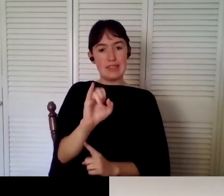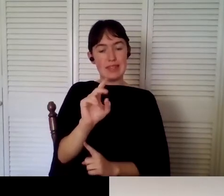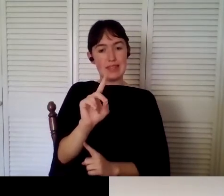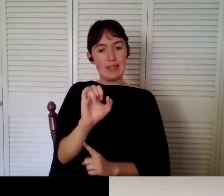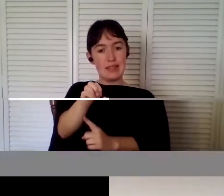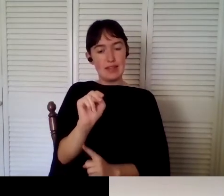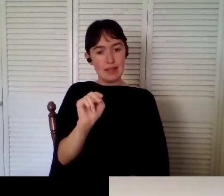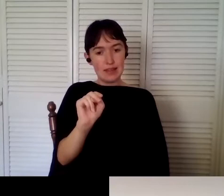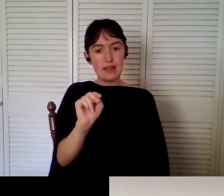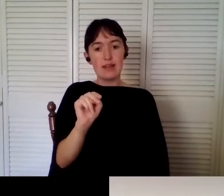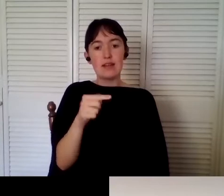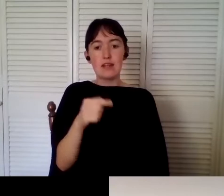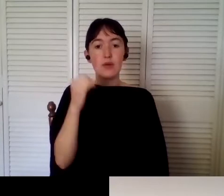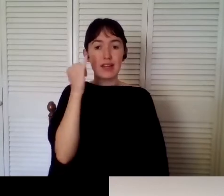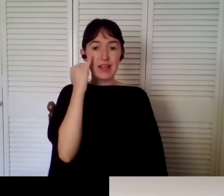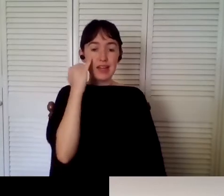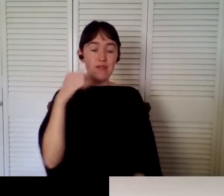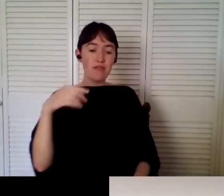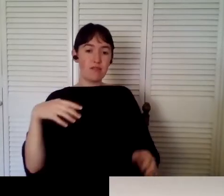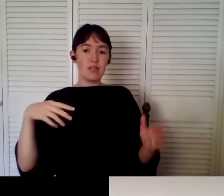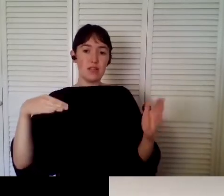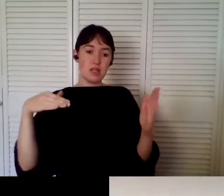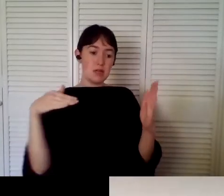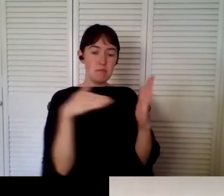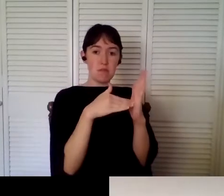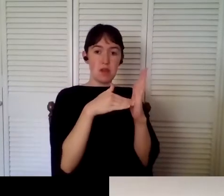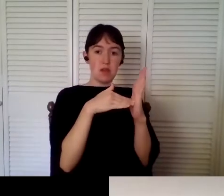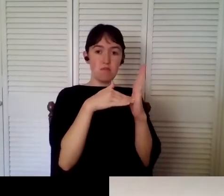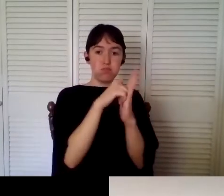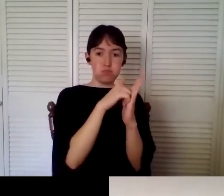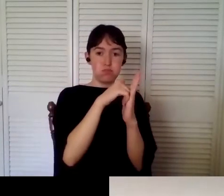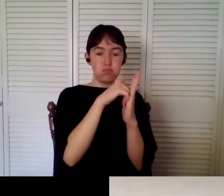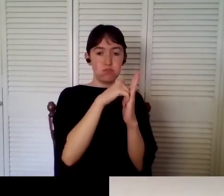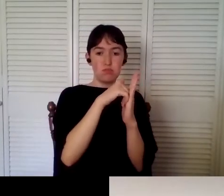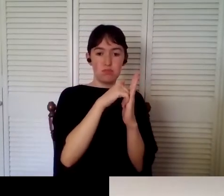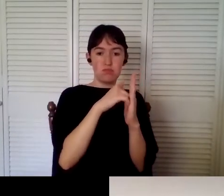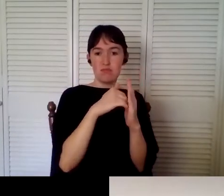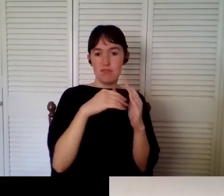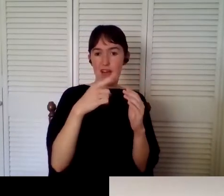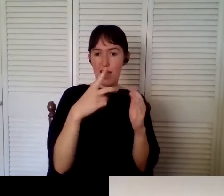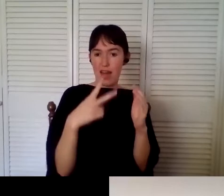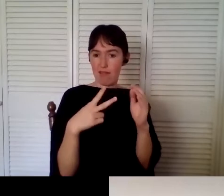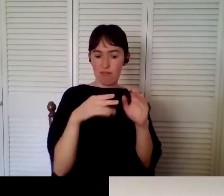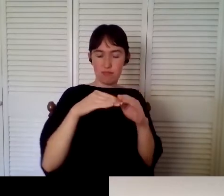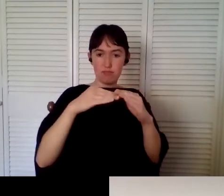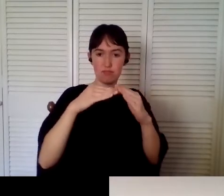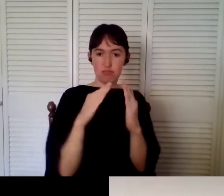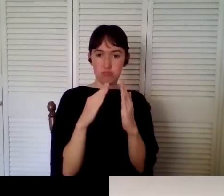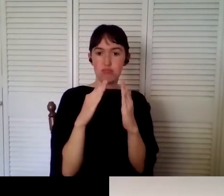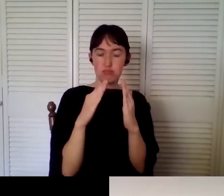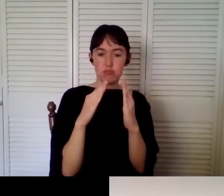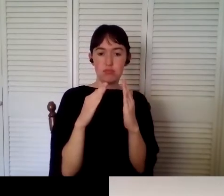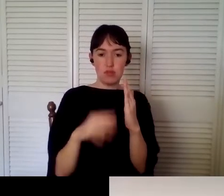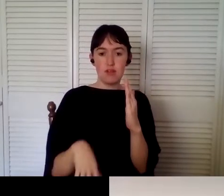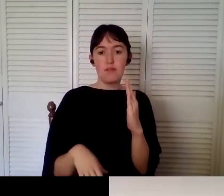flat object and snaps almost cleanly in half. So the way these are made, there